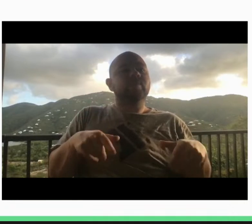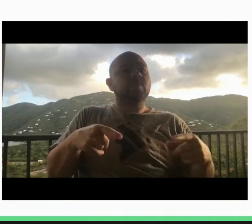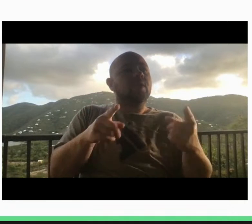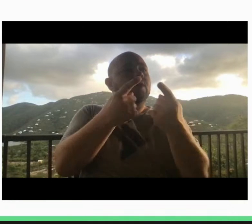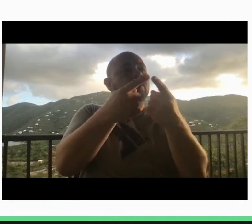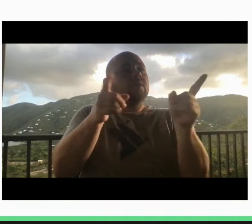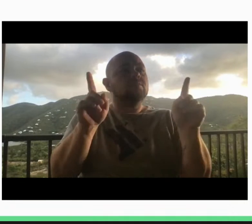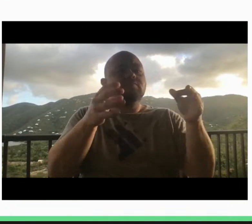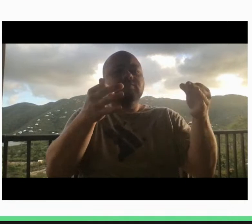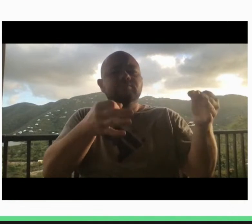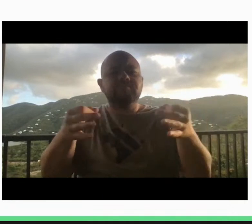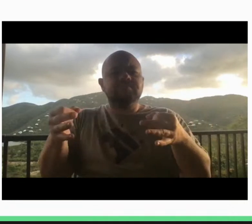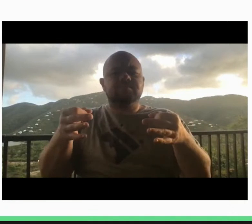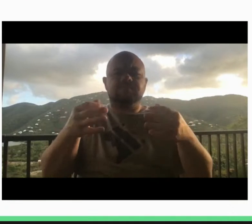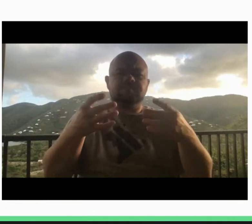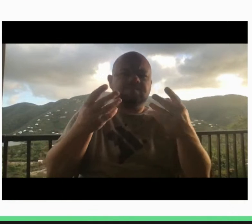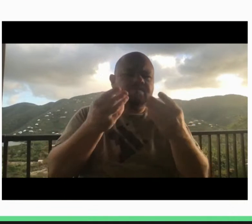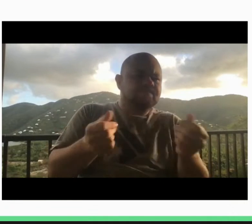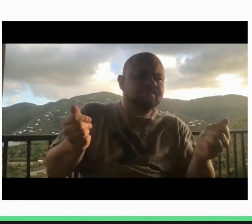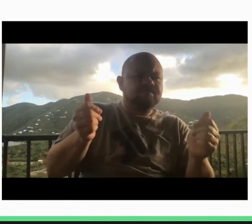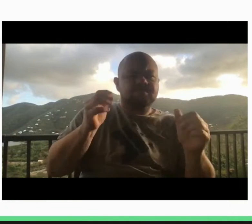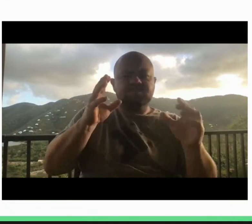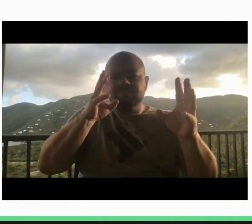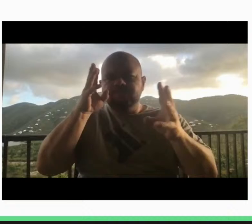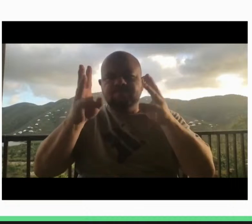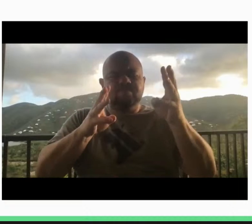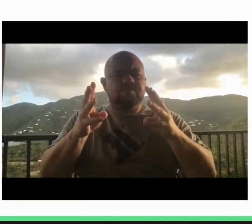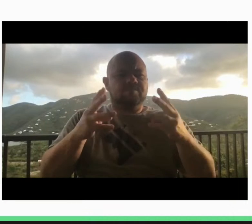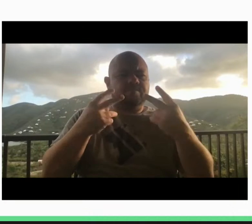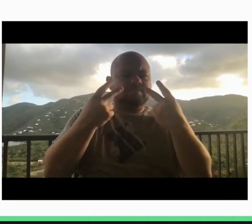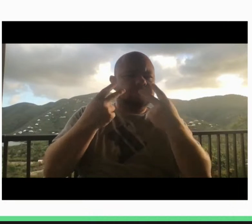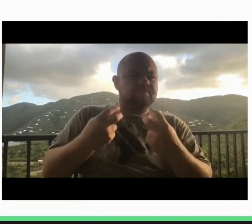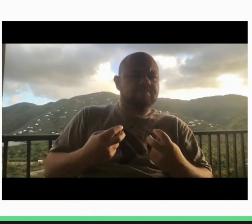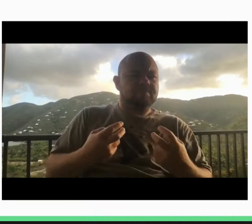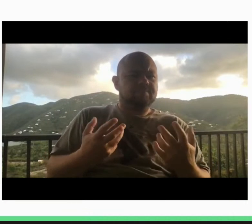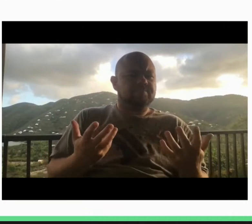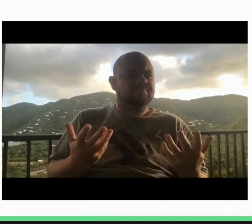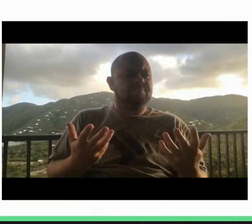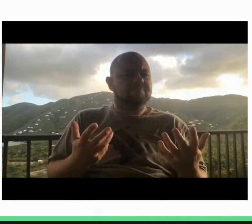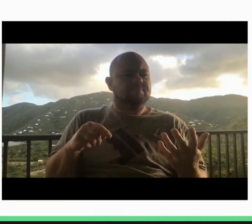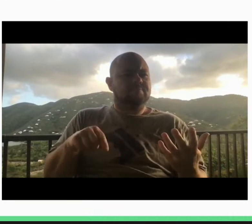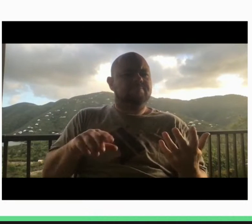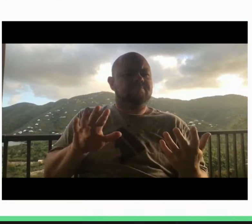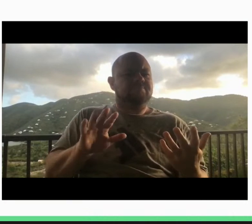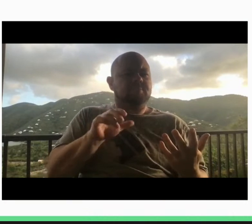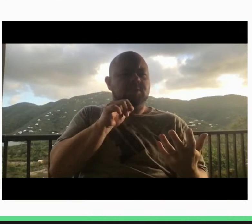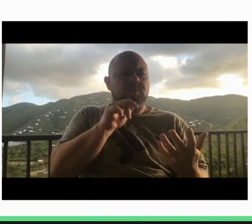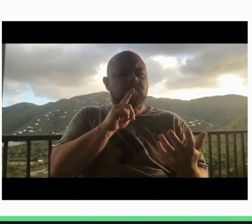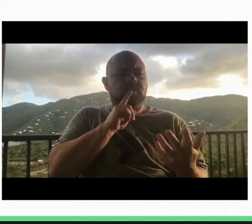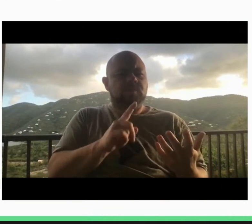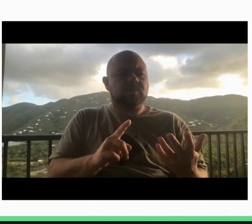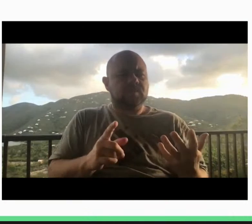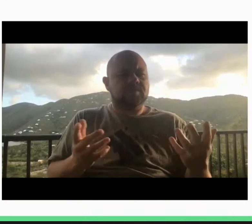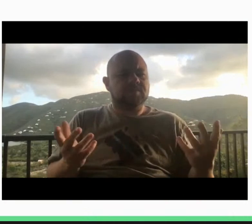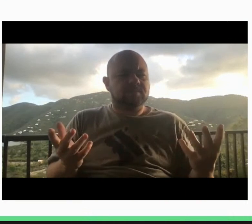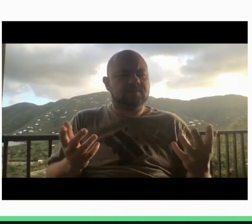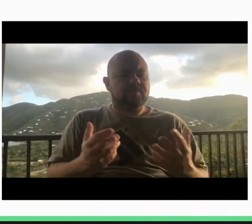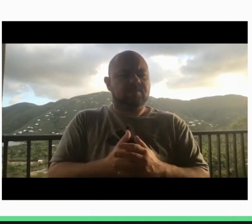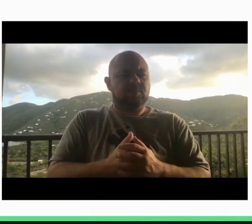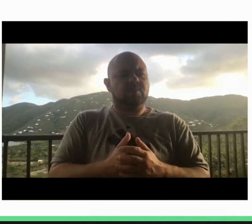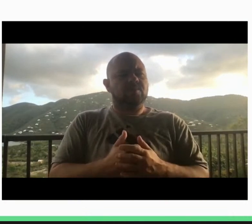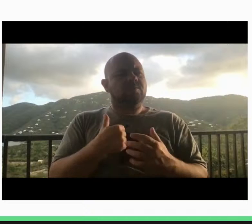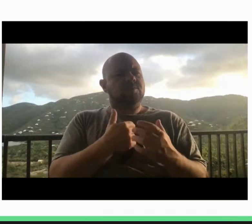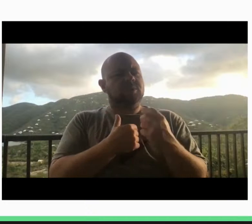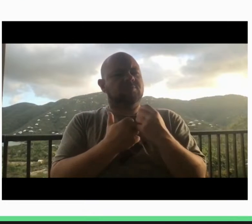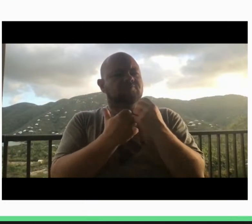while the world around us decides and comes up with solutions or creations or analyzes us into something